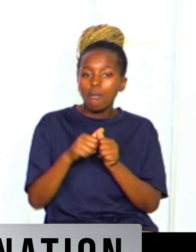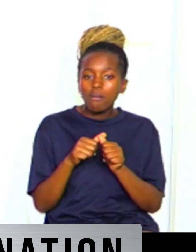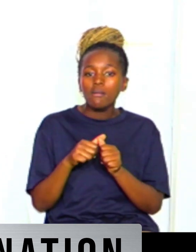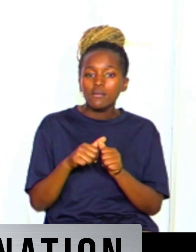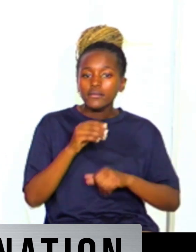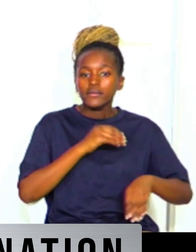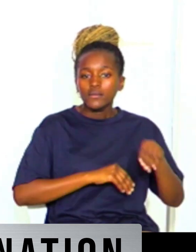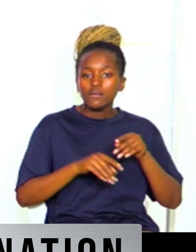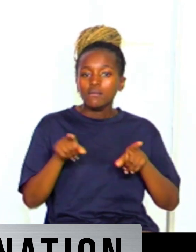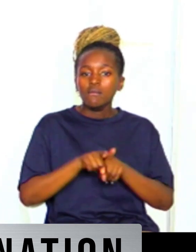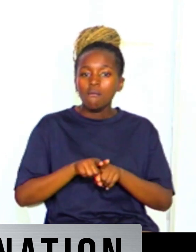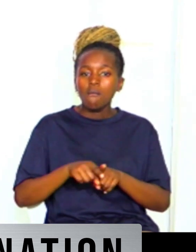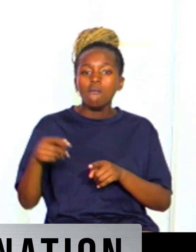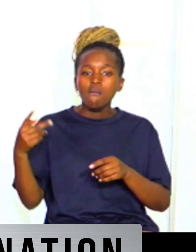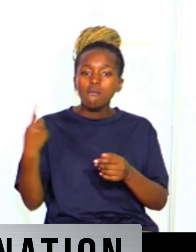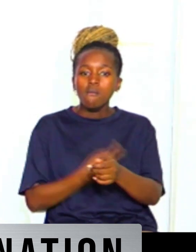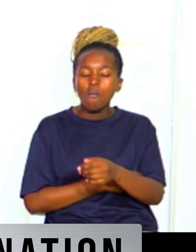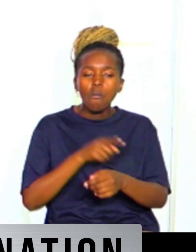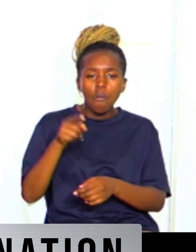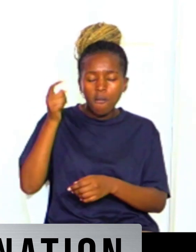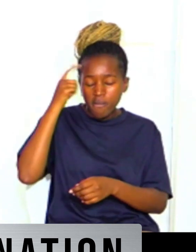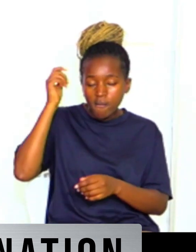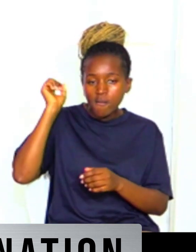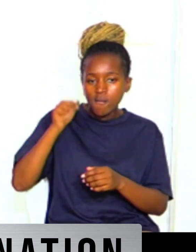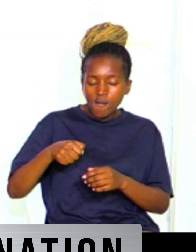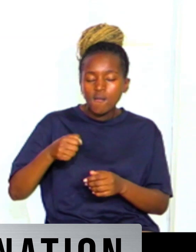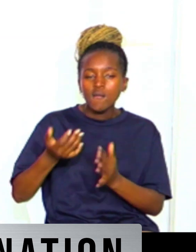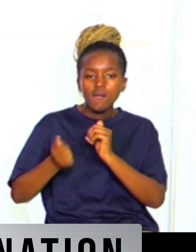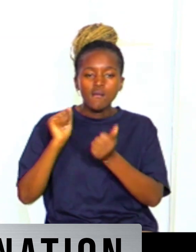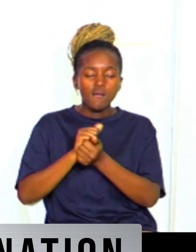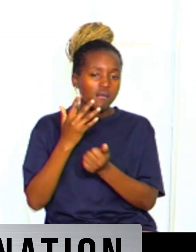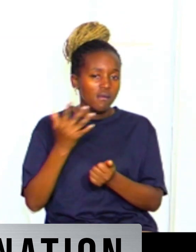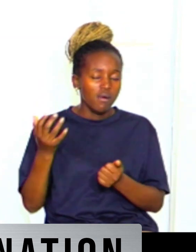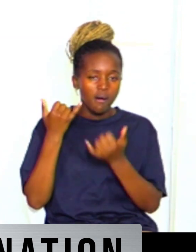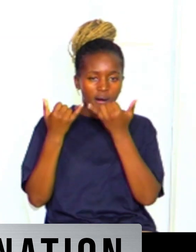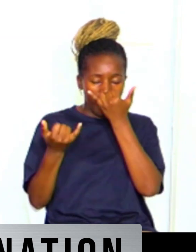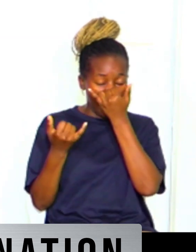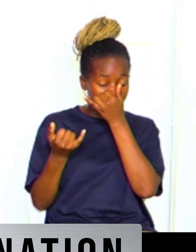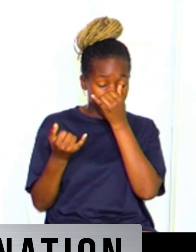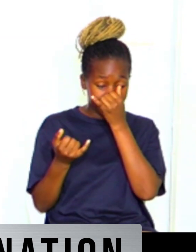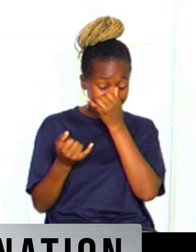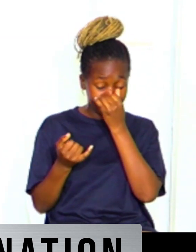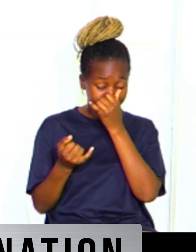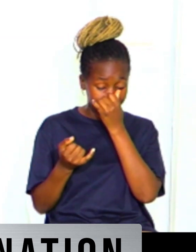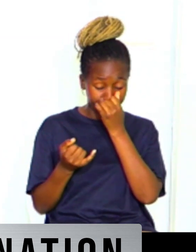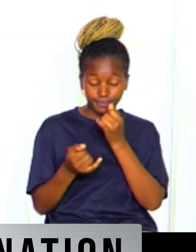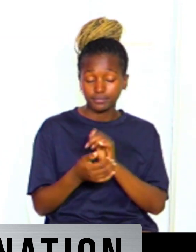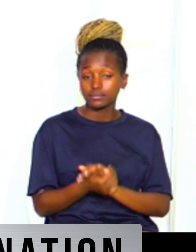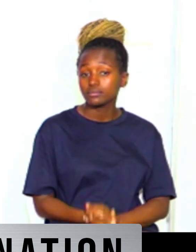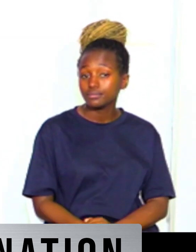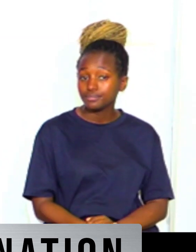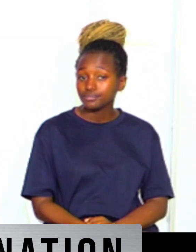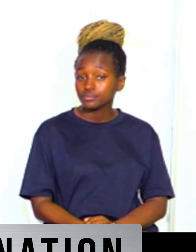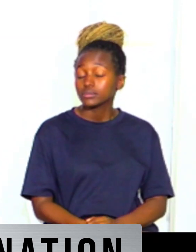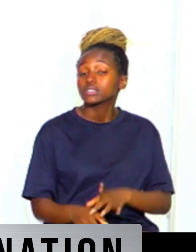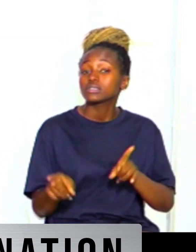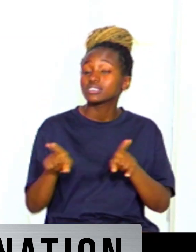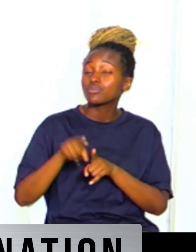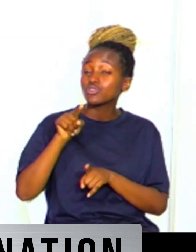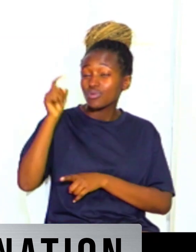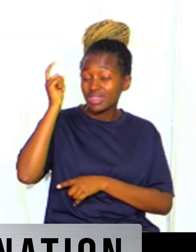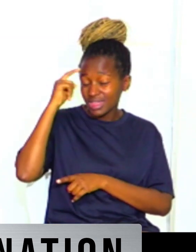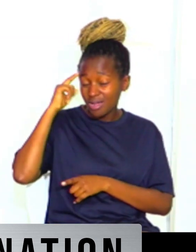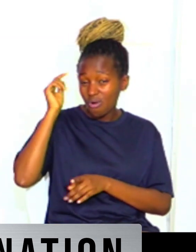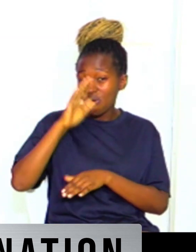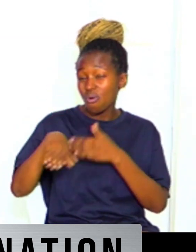going to have some kind of monitoring? I mean, and evaluation for this kind of leader?